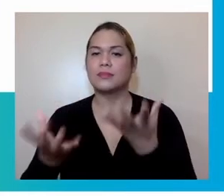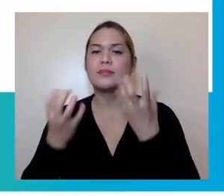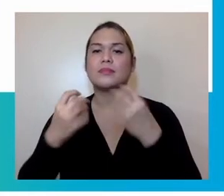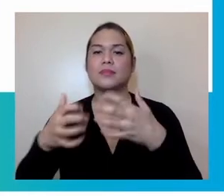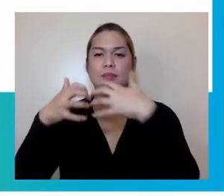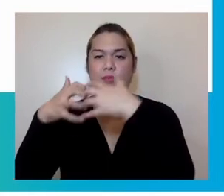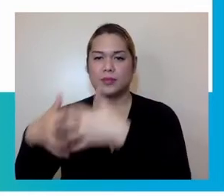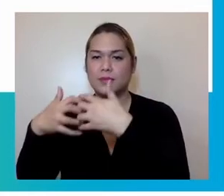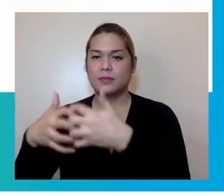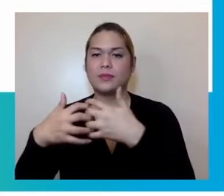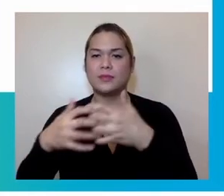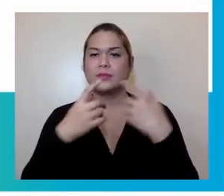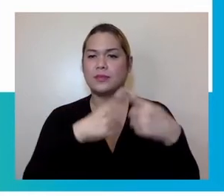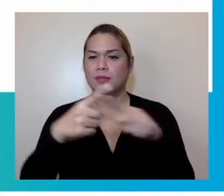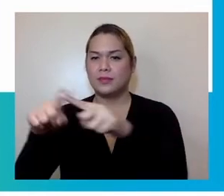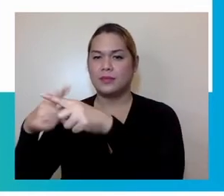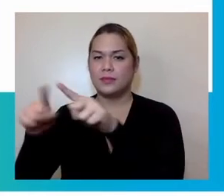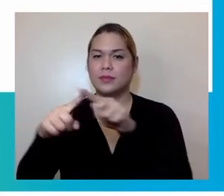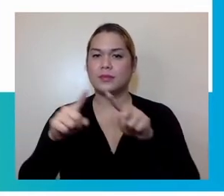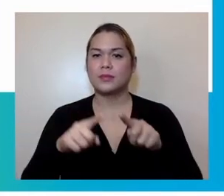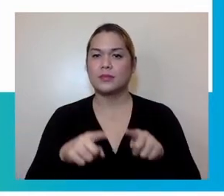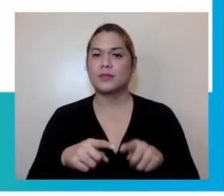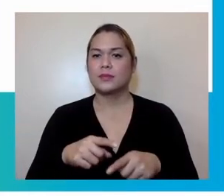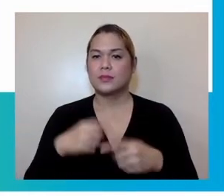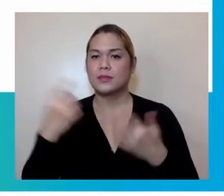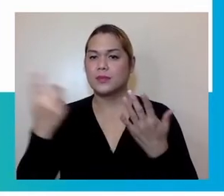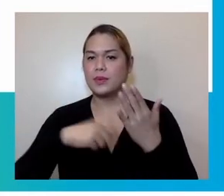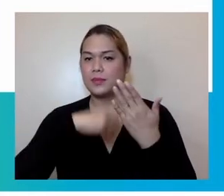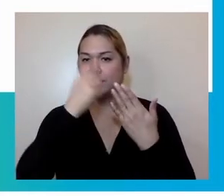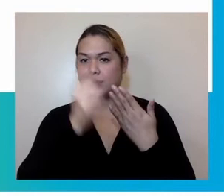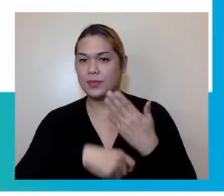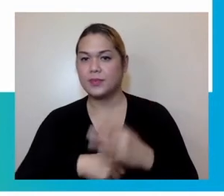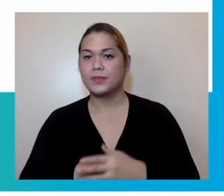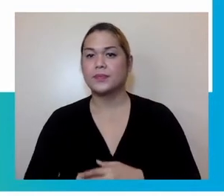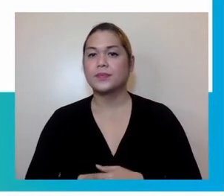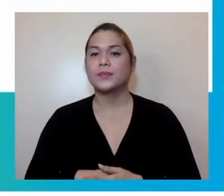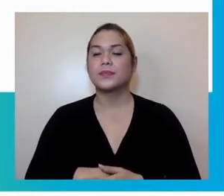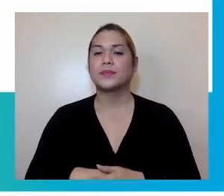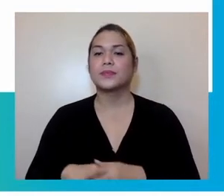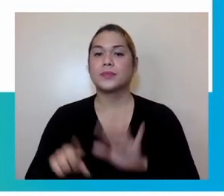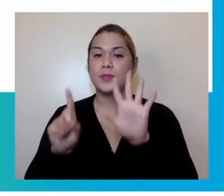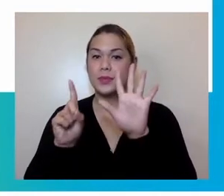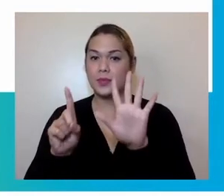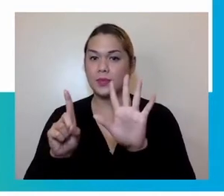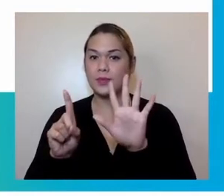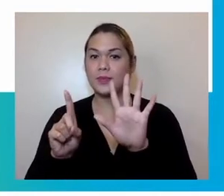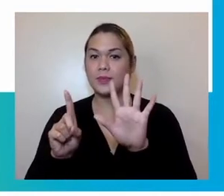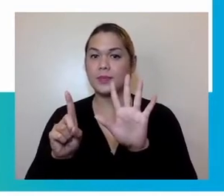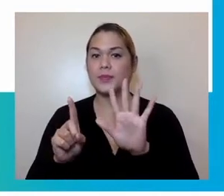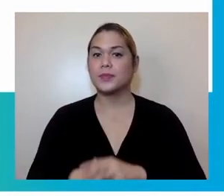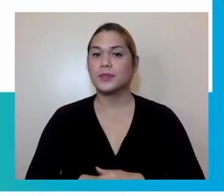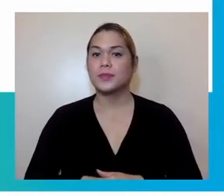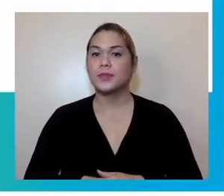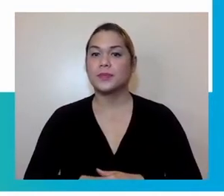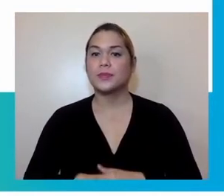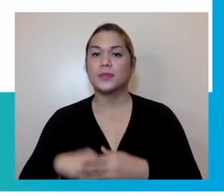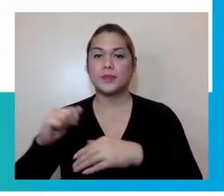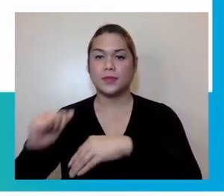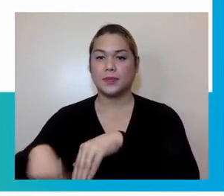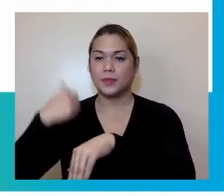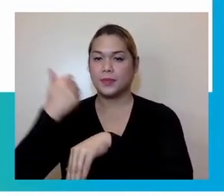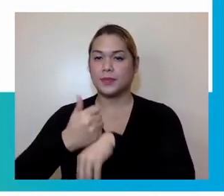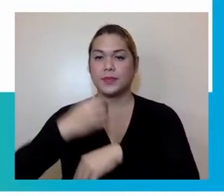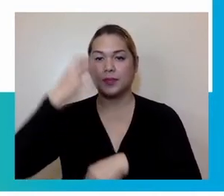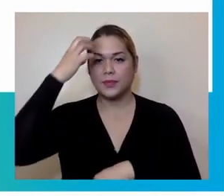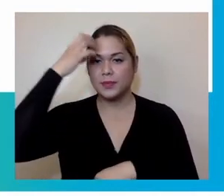6, strengthening governance and institutional capacity. We saw wasteful, inappropriate, and untransparent spending of funds from